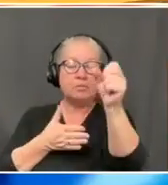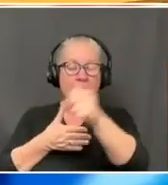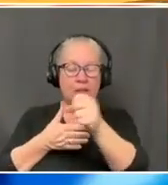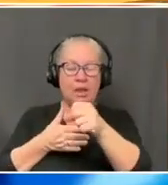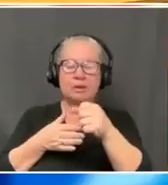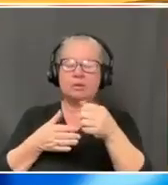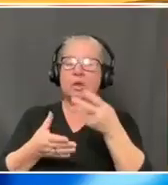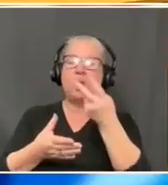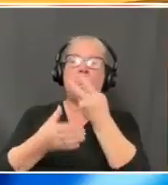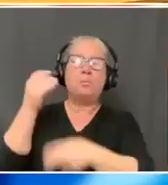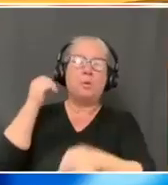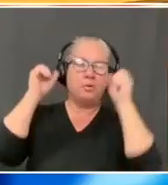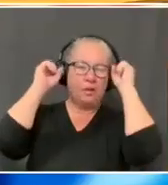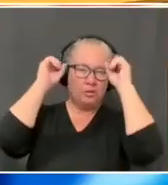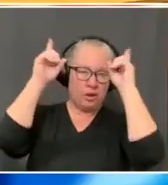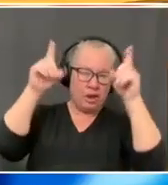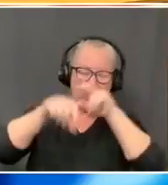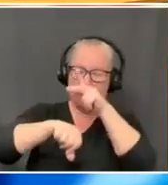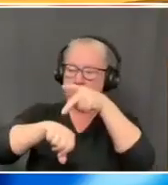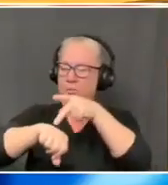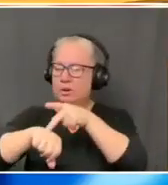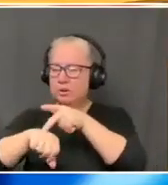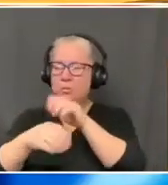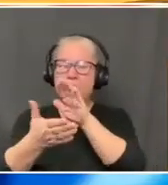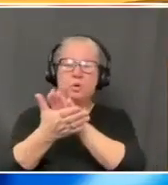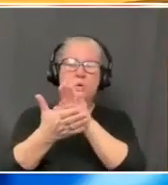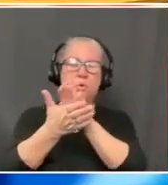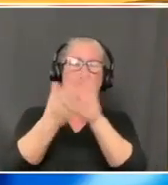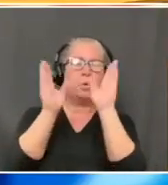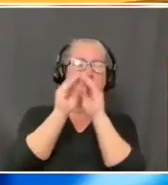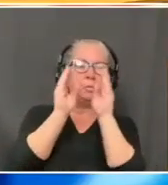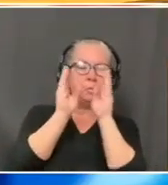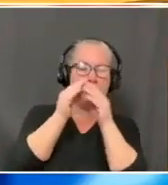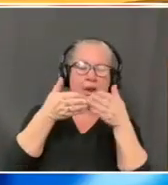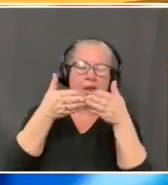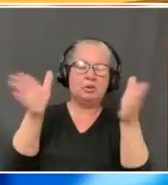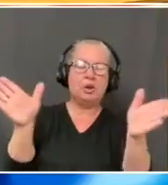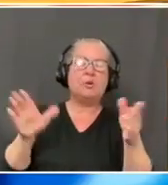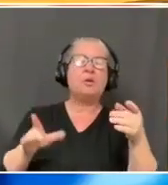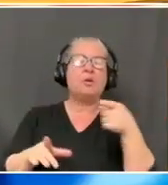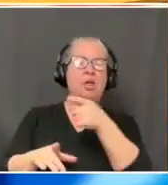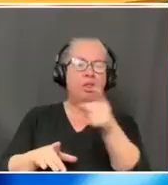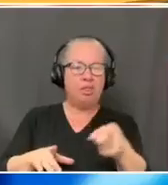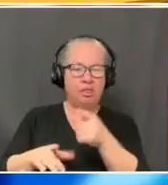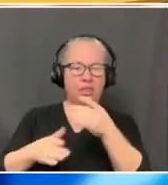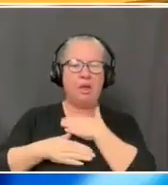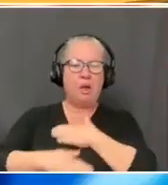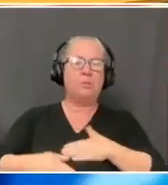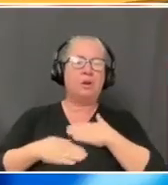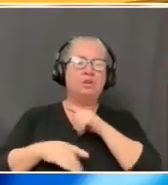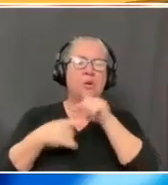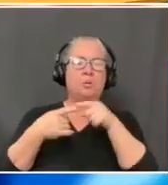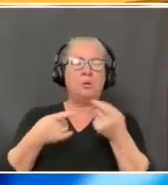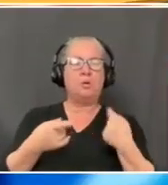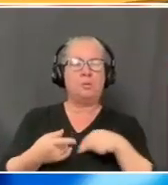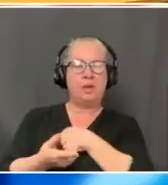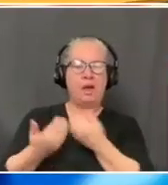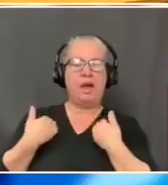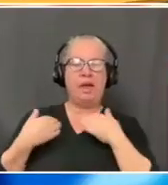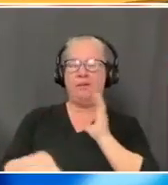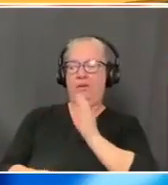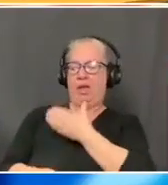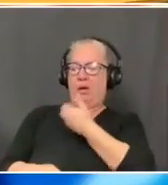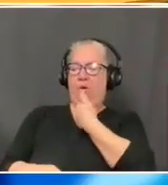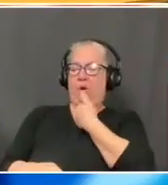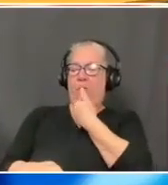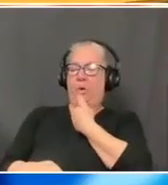principals, administrators, the school community in general appreciates and values when we have our own employees doing the work,